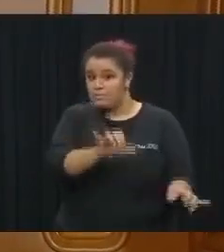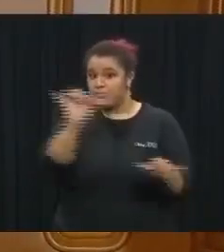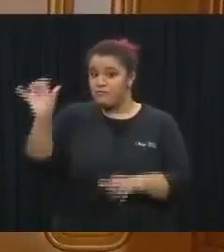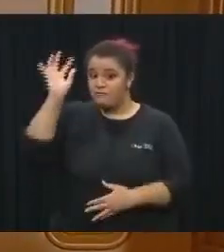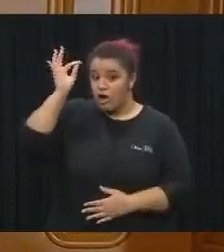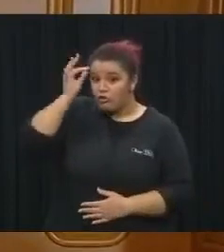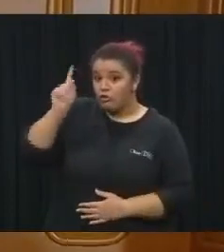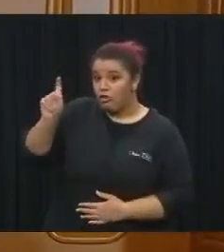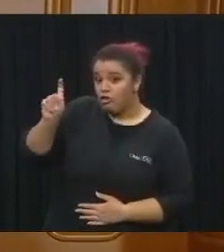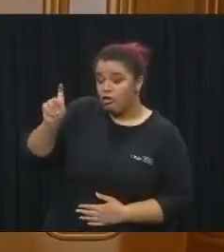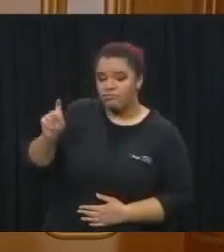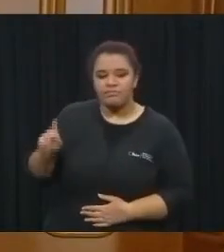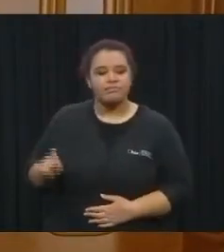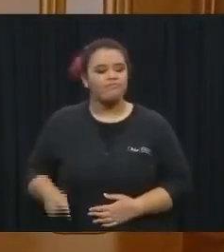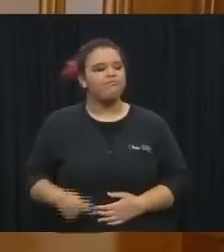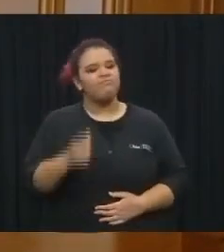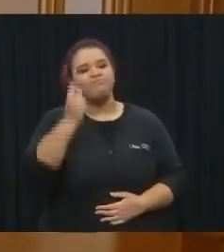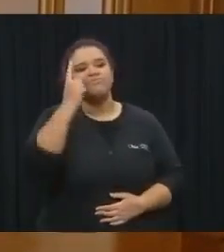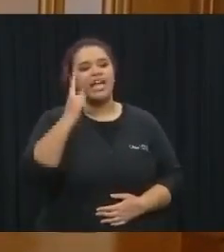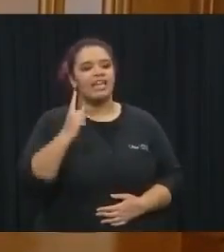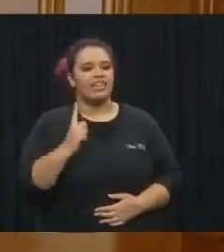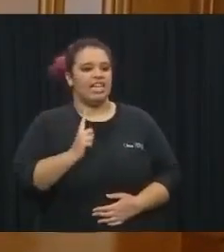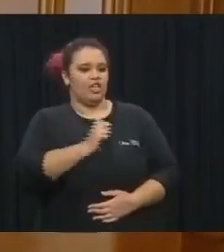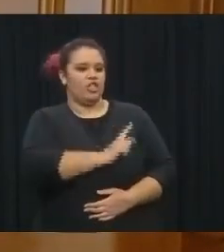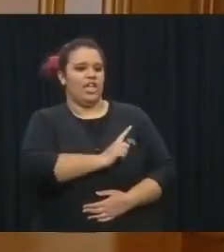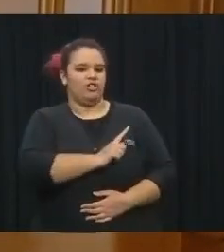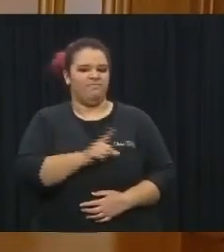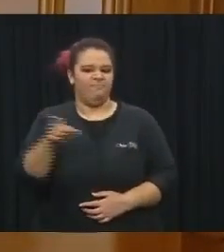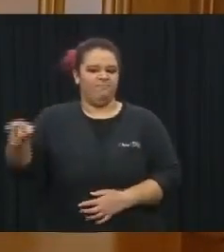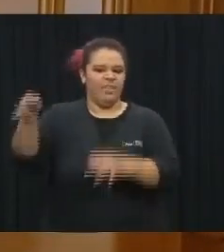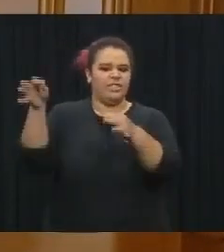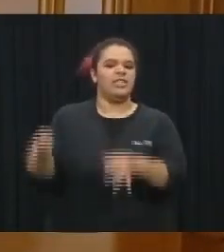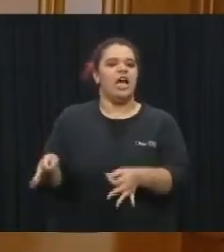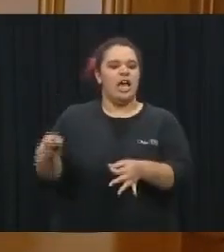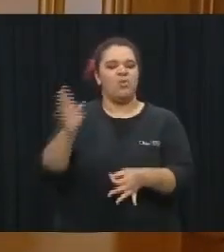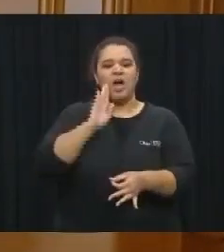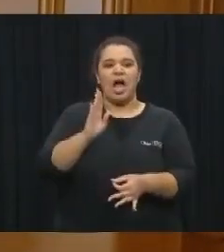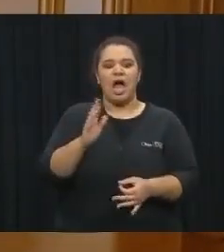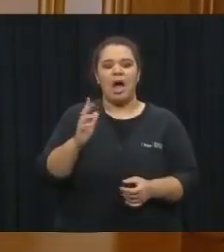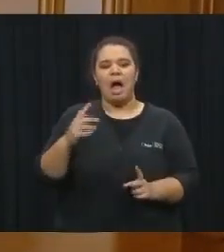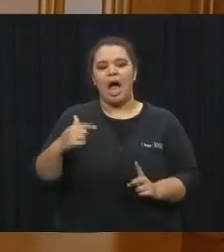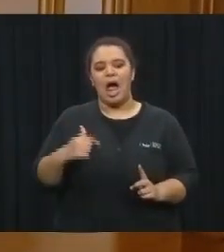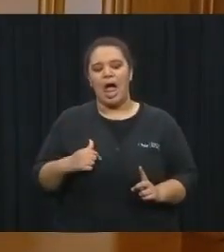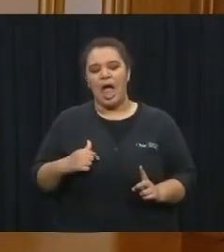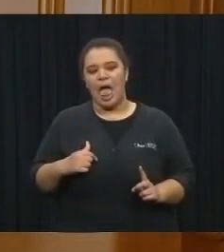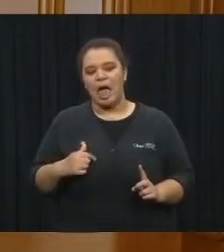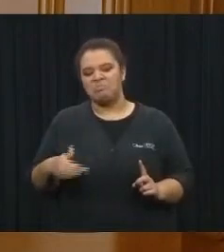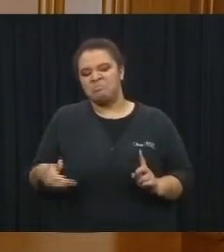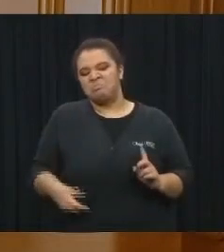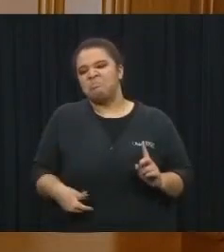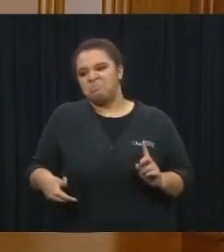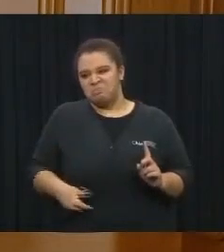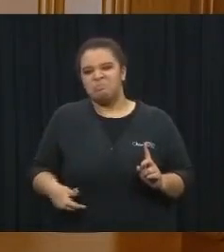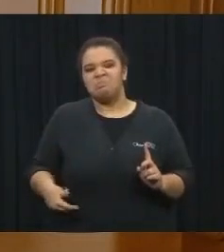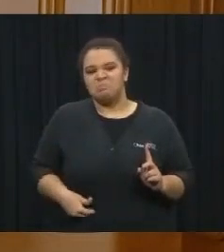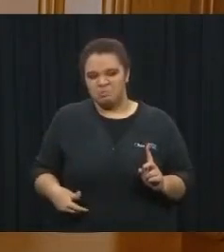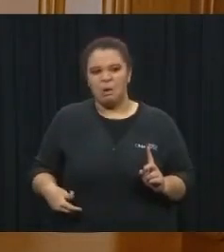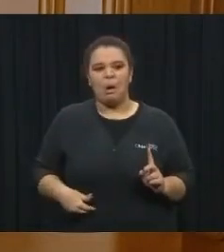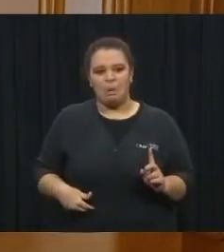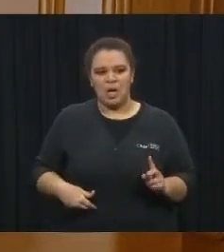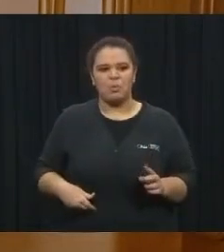Yes, this would be up to the legislature, but I would think that our goal would be to align those two